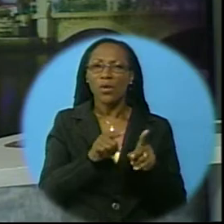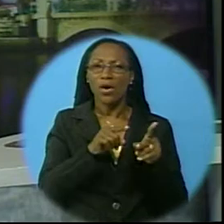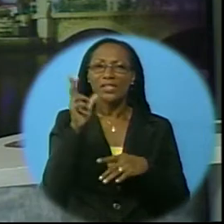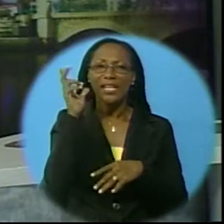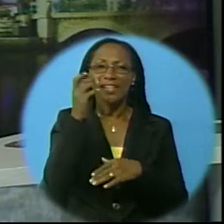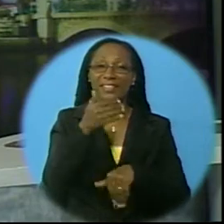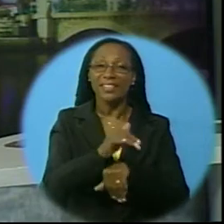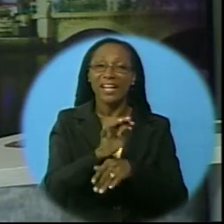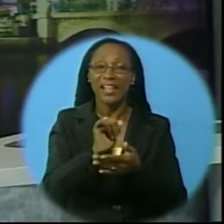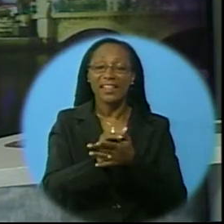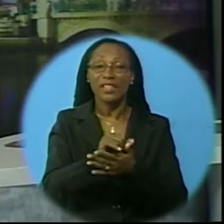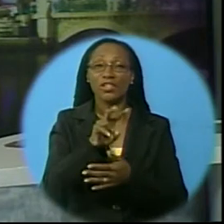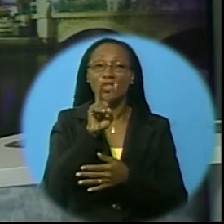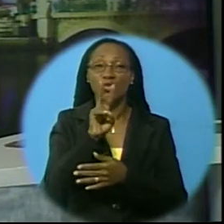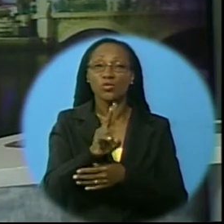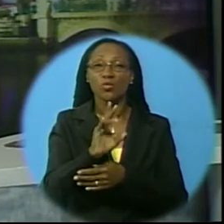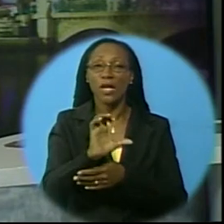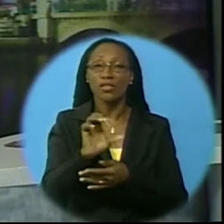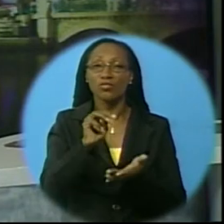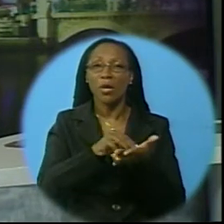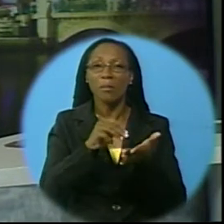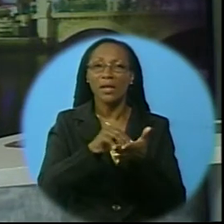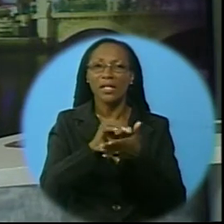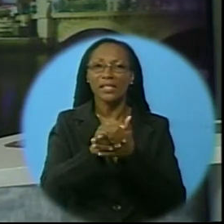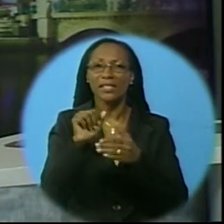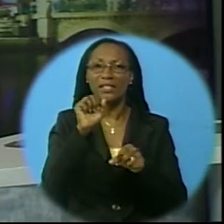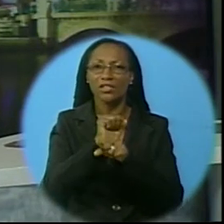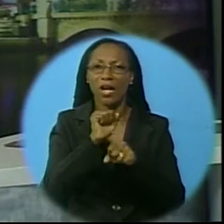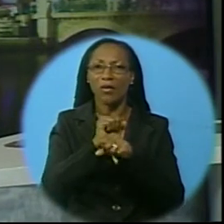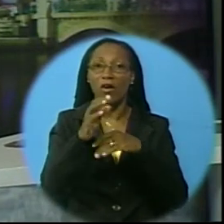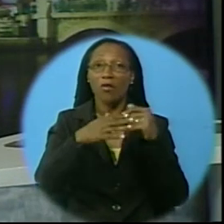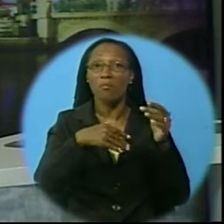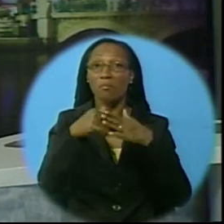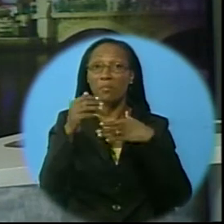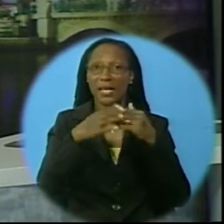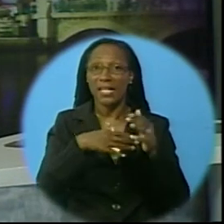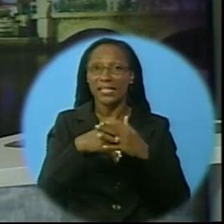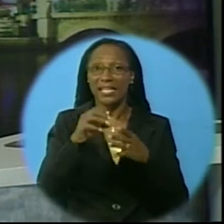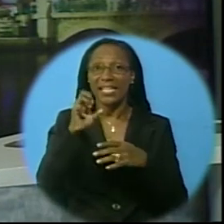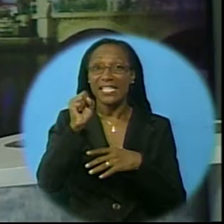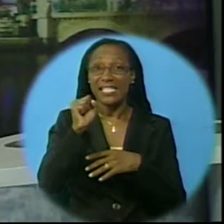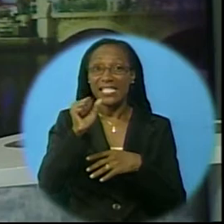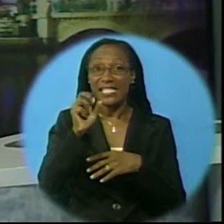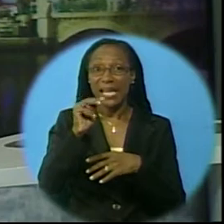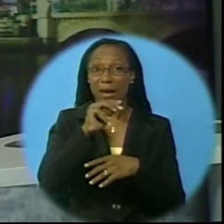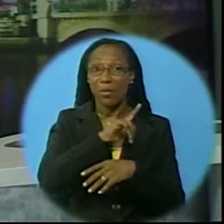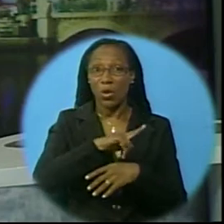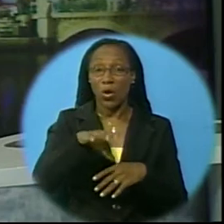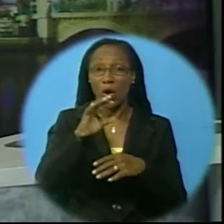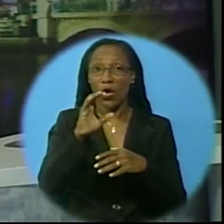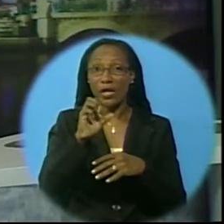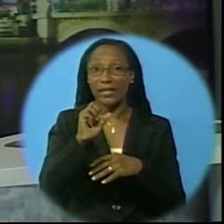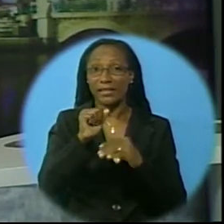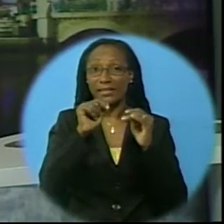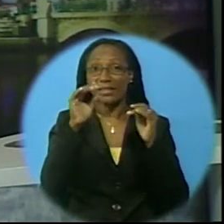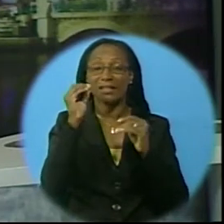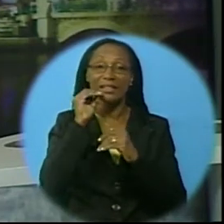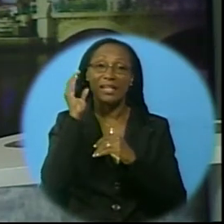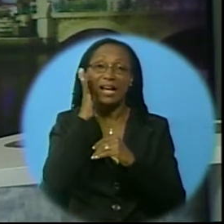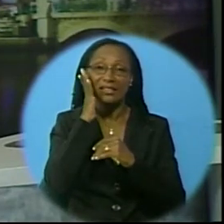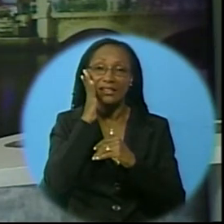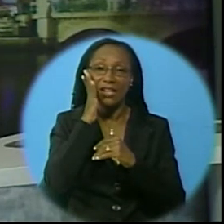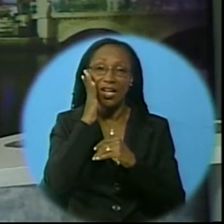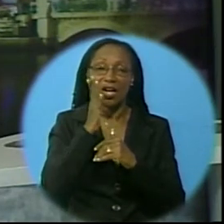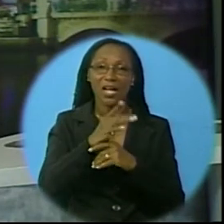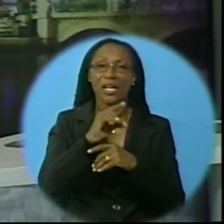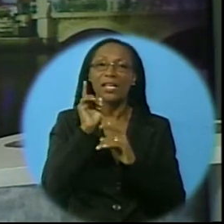hearing tonight that the $200 million job of rebuilding Sam Lord's Castle into modern luxurious accommodations is going to